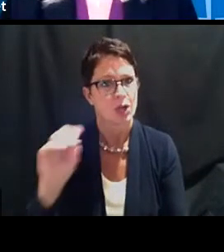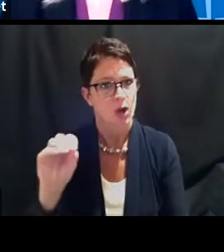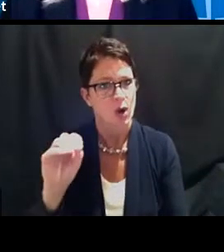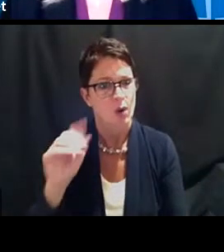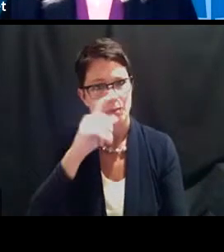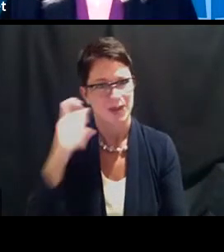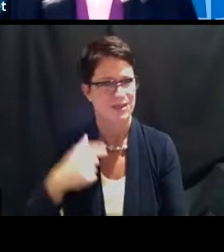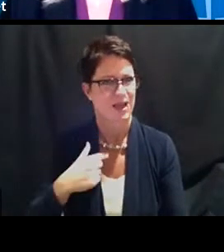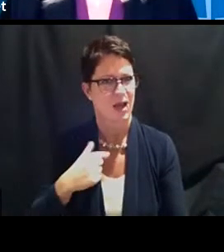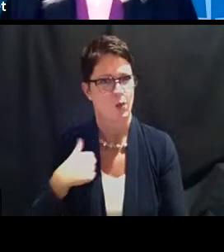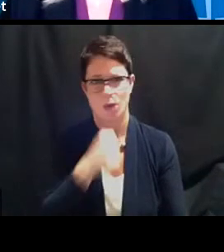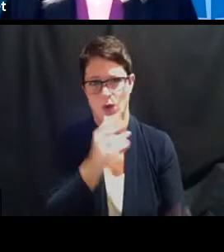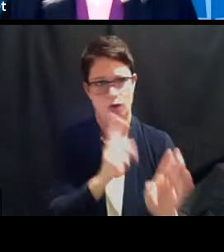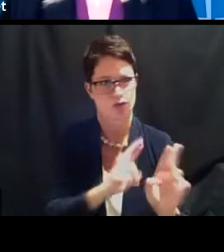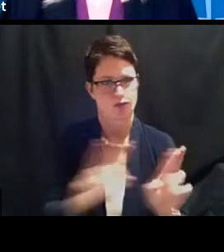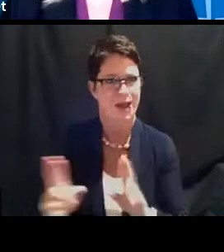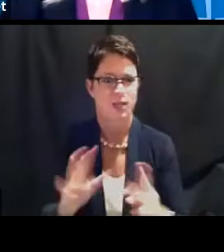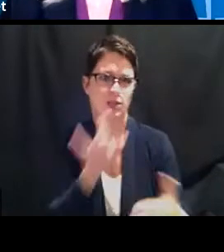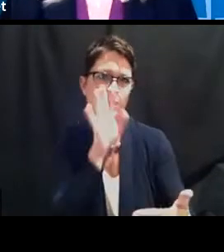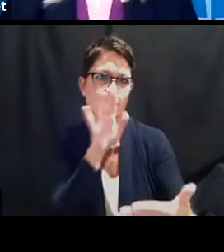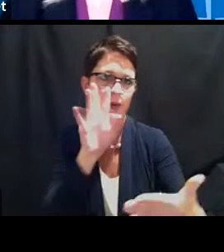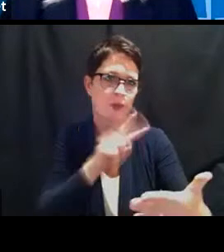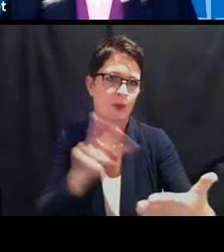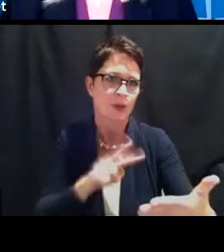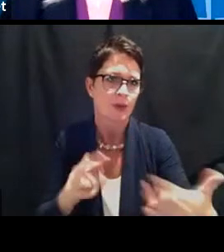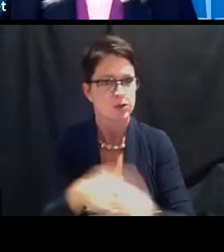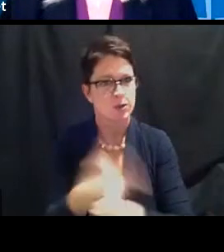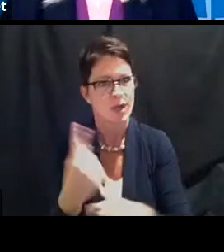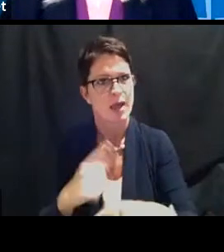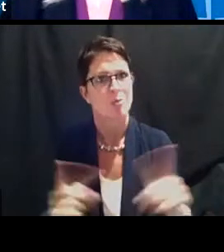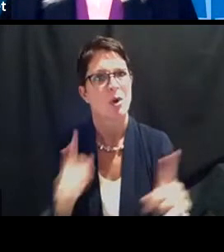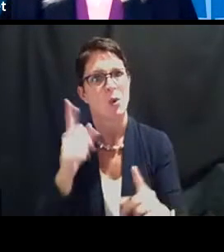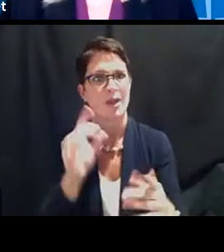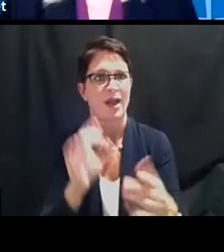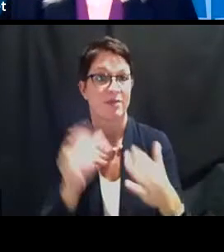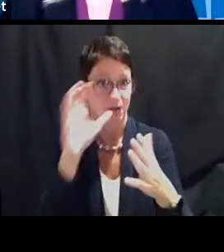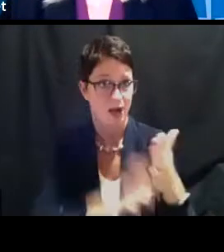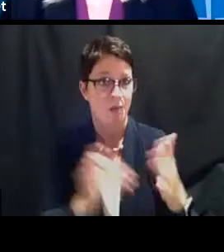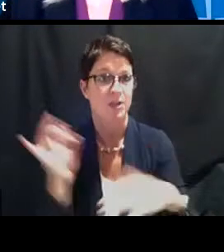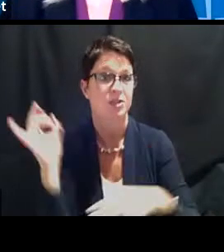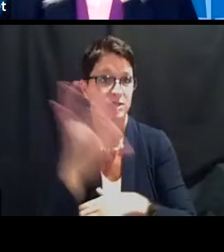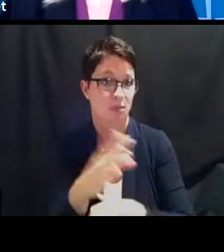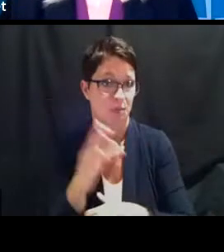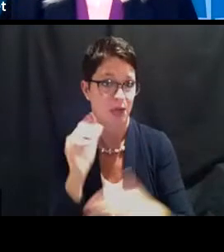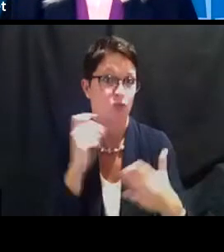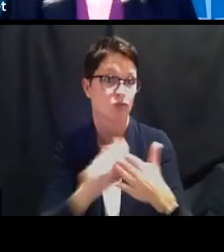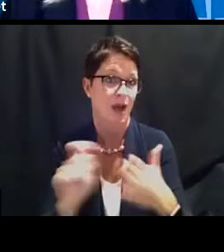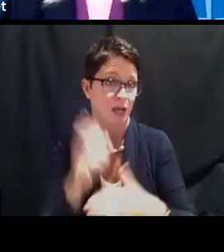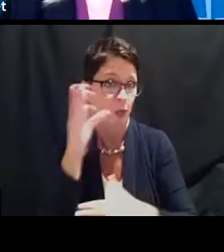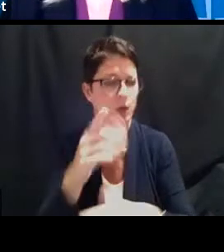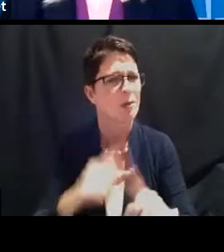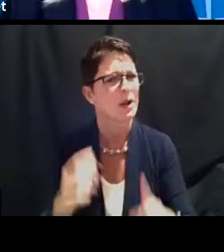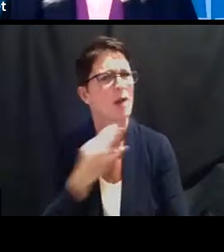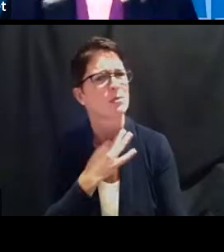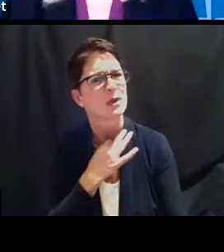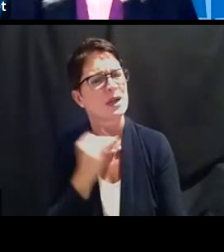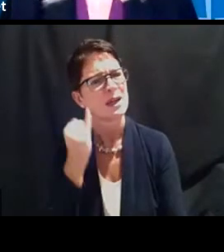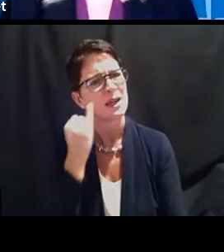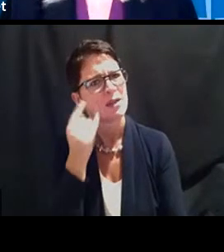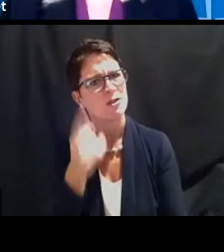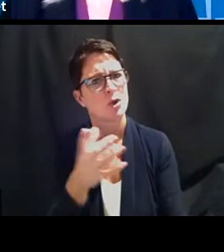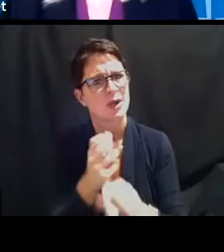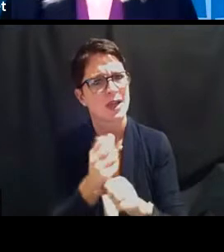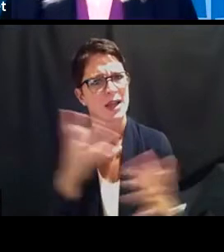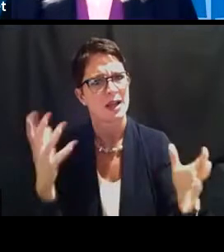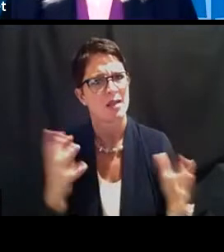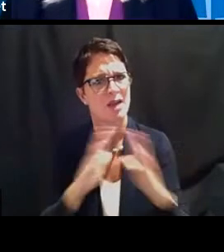just because we weren't prepared to read today, although we'll have a comment to submit in writing. So I'm just wondering if you're getting a lot